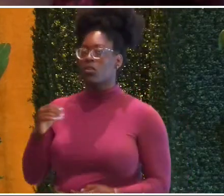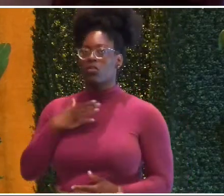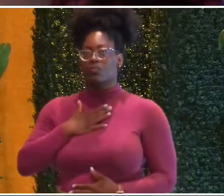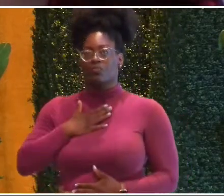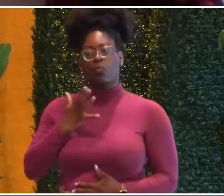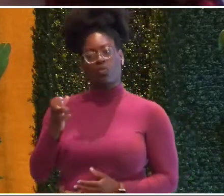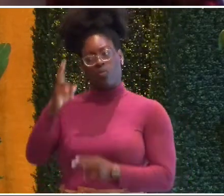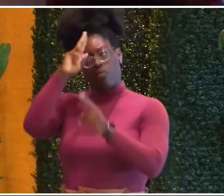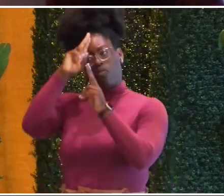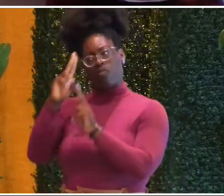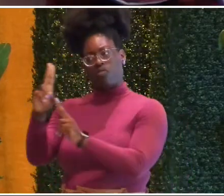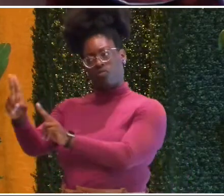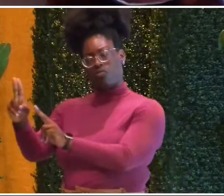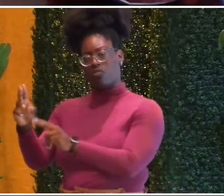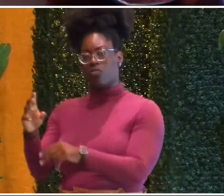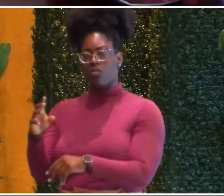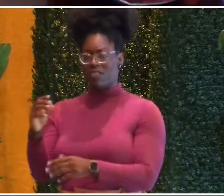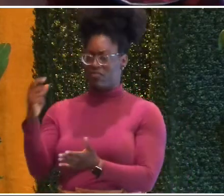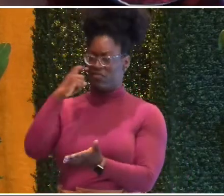Black socialism.